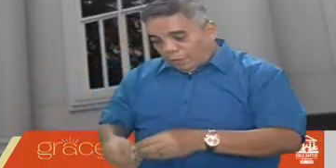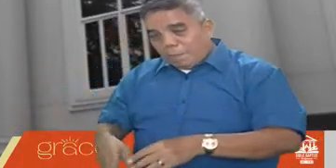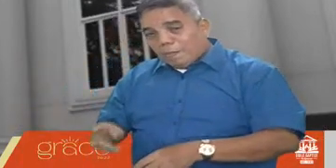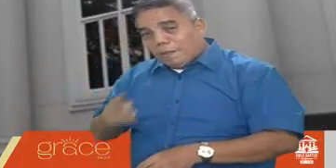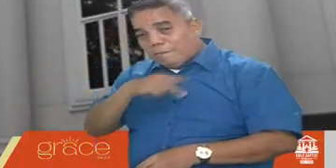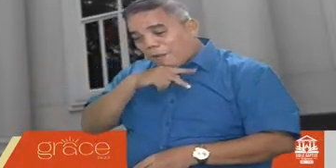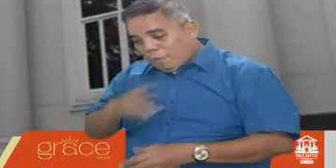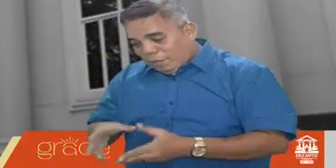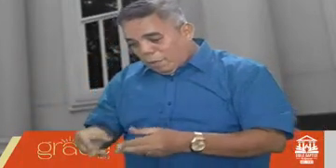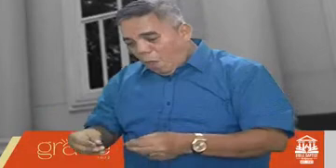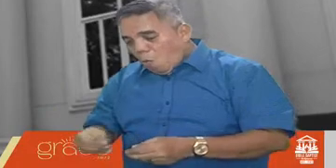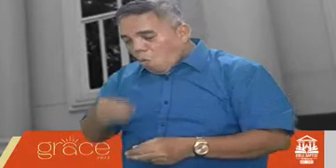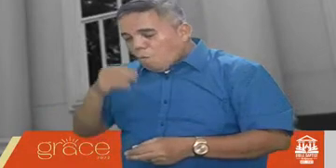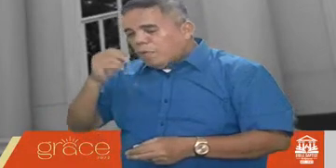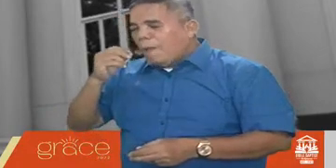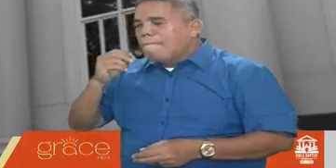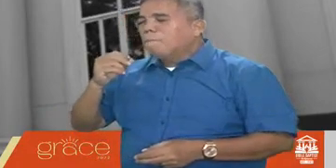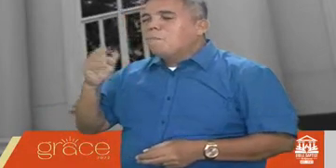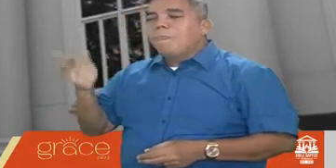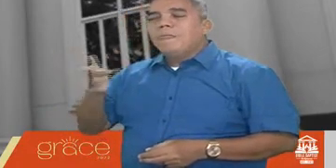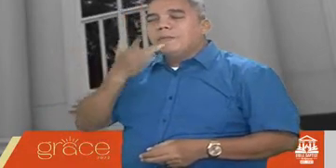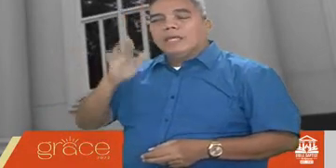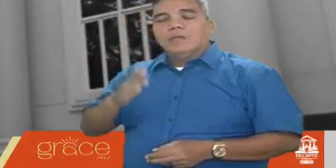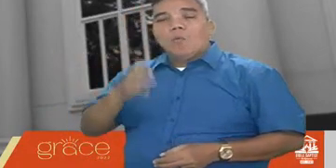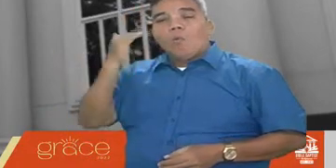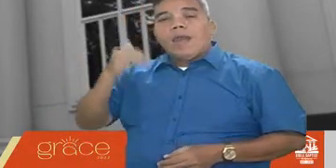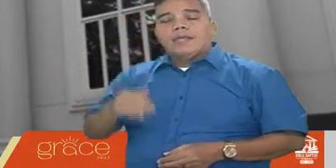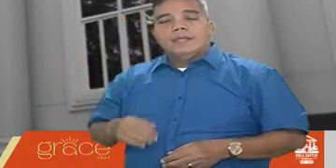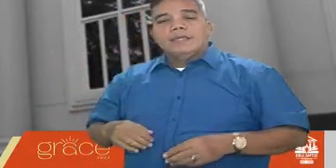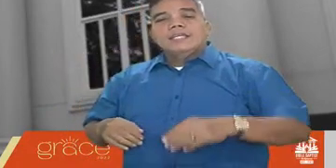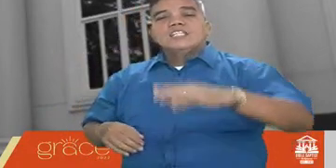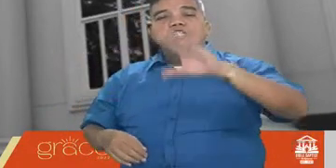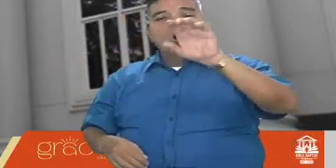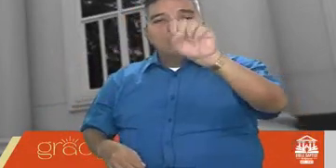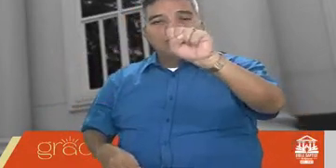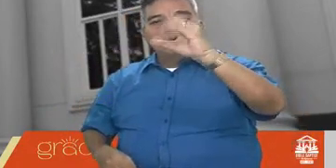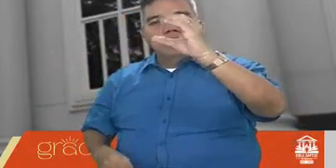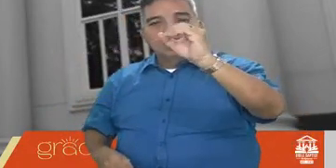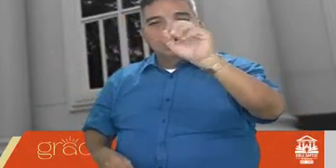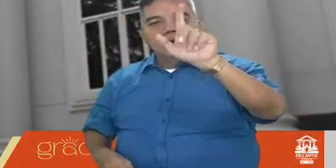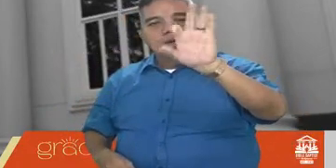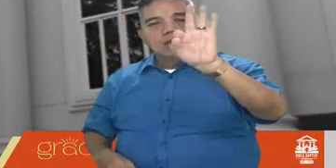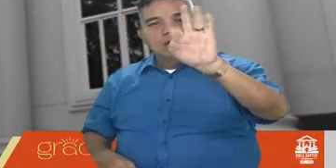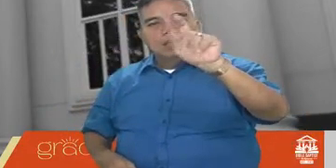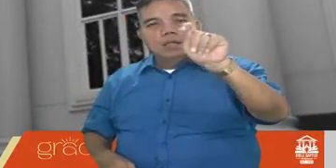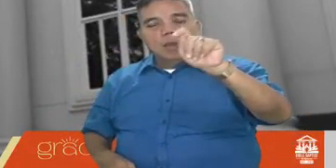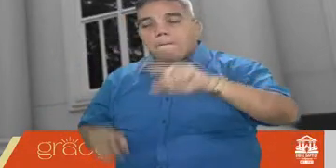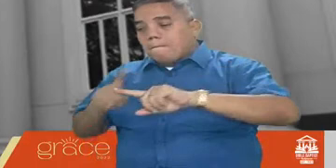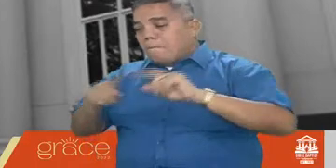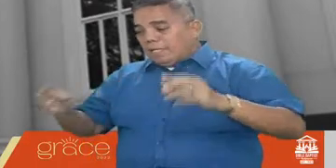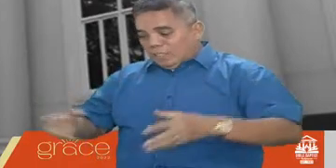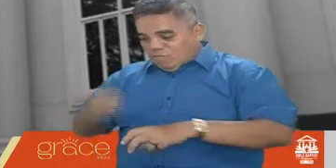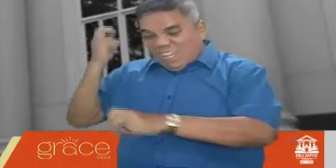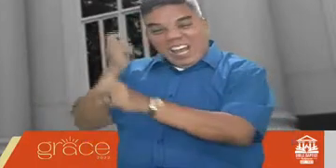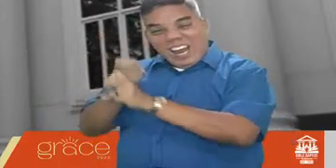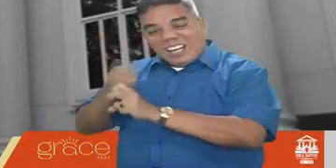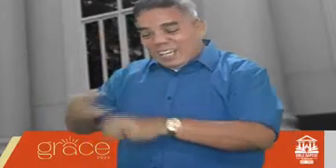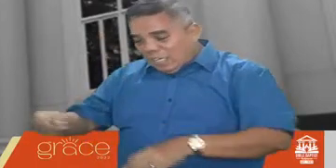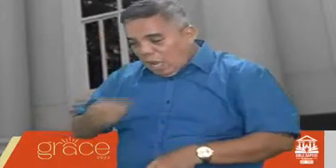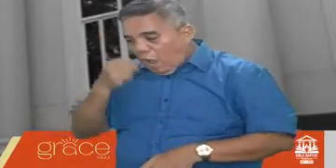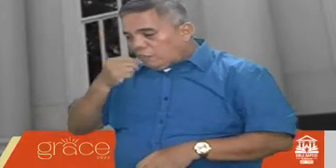lamia. No? So ang atong kinaya nindot sa gayo kon humok. Pero gahi gani, dita pa ka forgive.